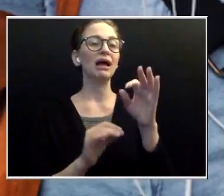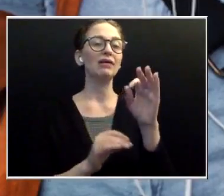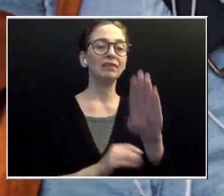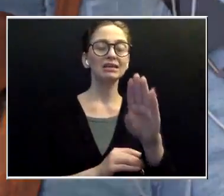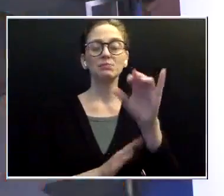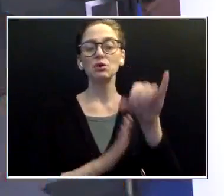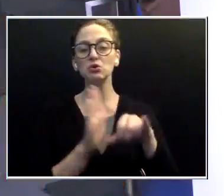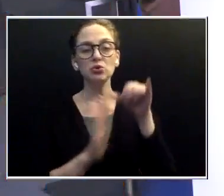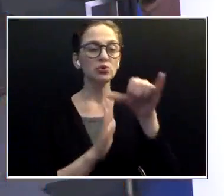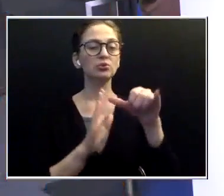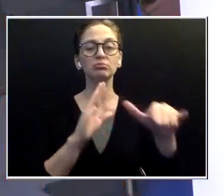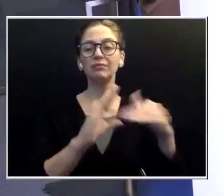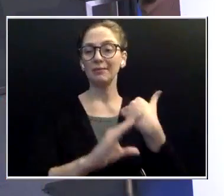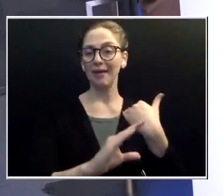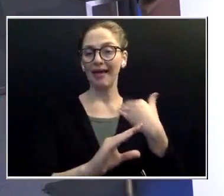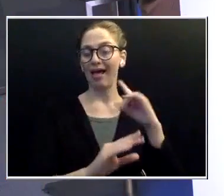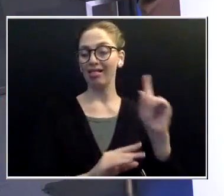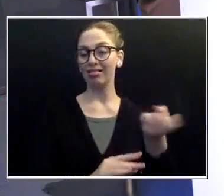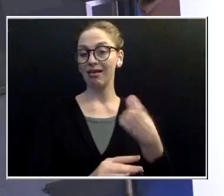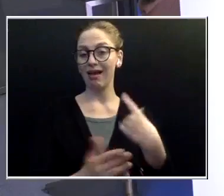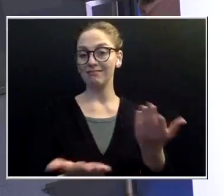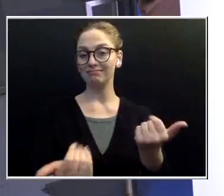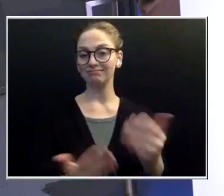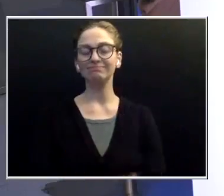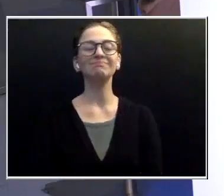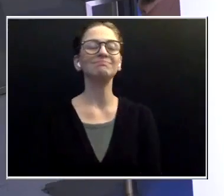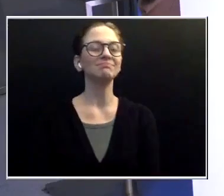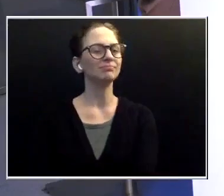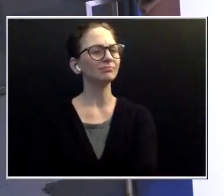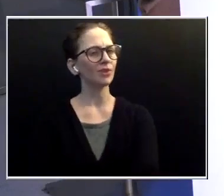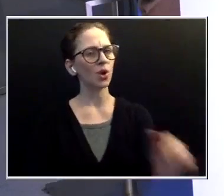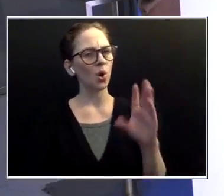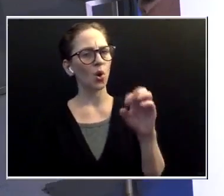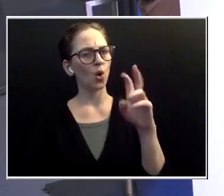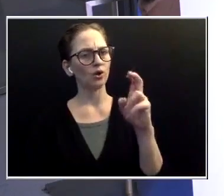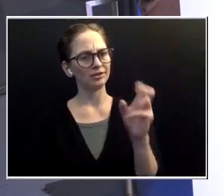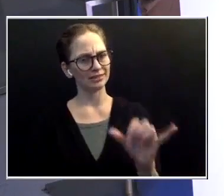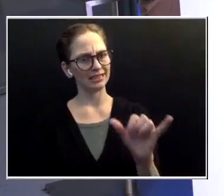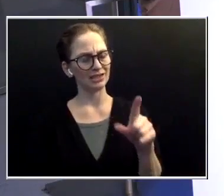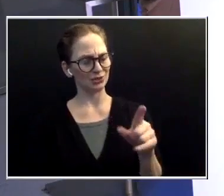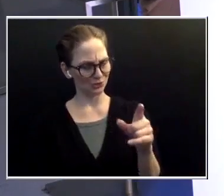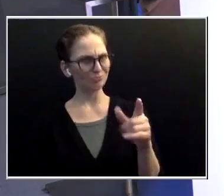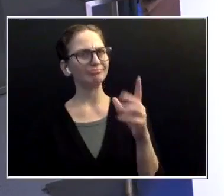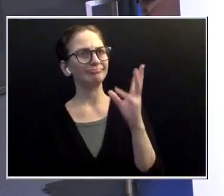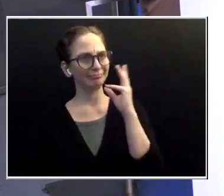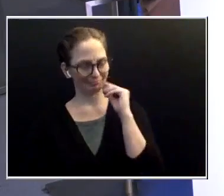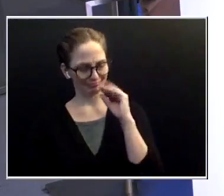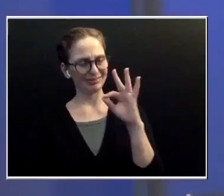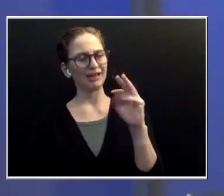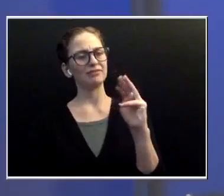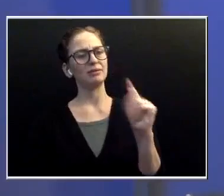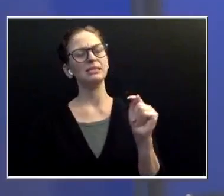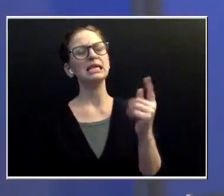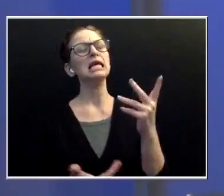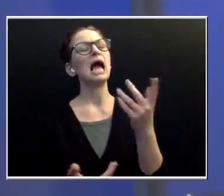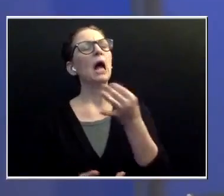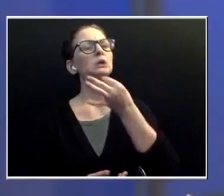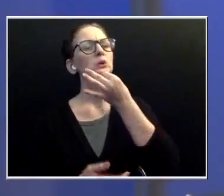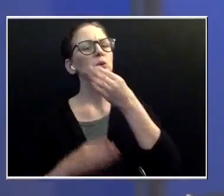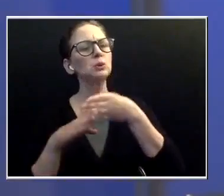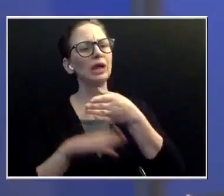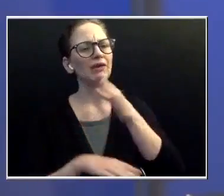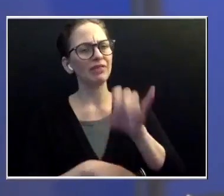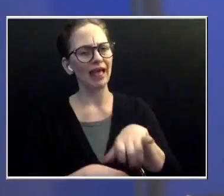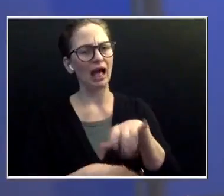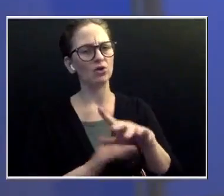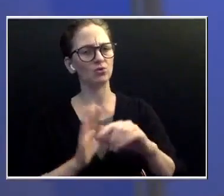your screen. So Courtney, you have the FMT. Did you notice symptoms improve, and how soon after? Yes, probably